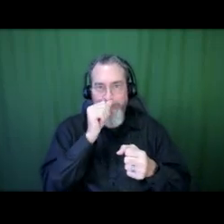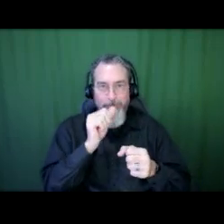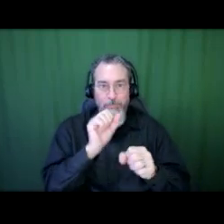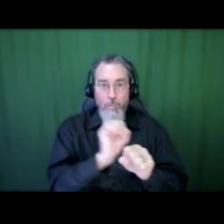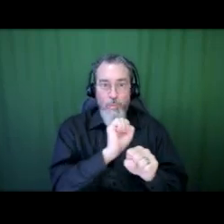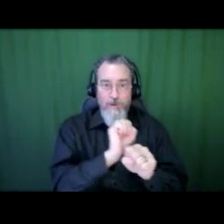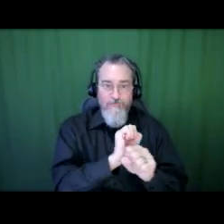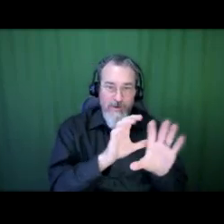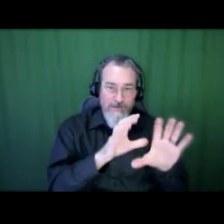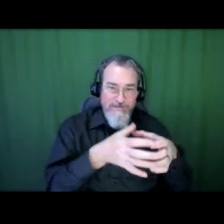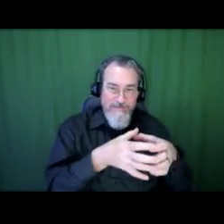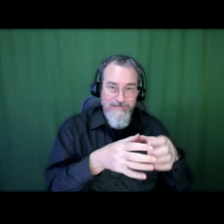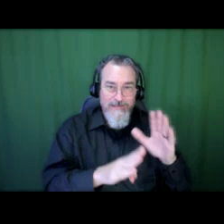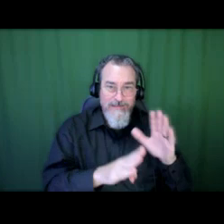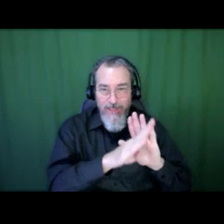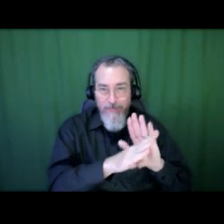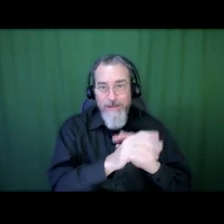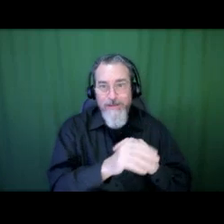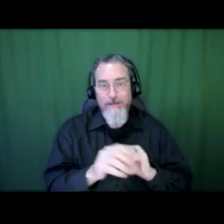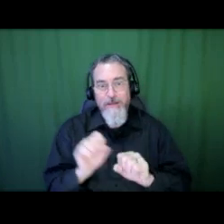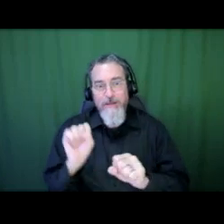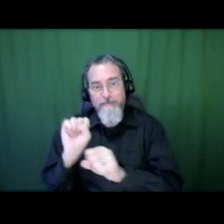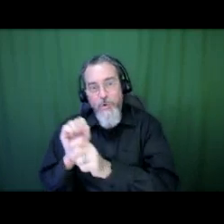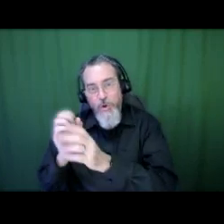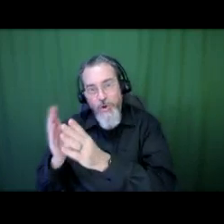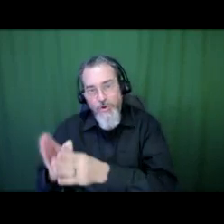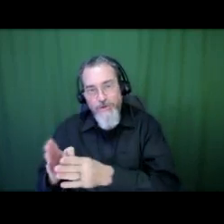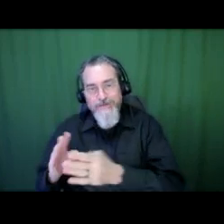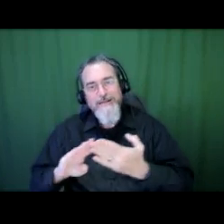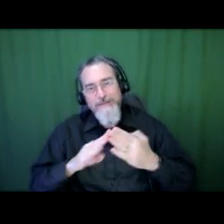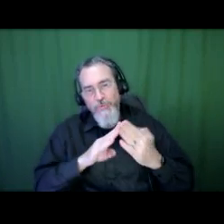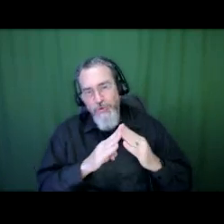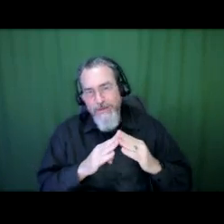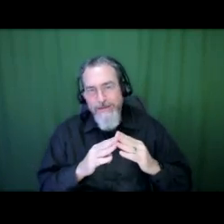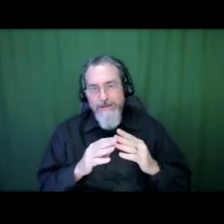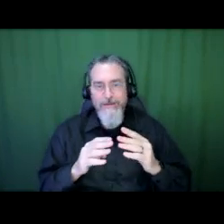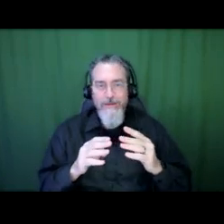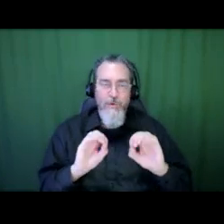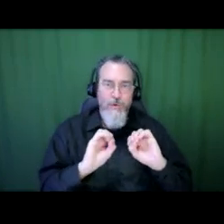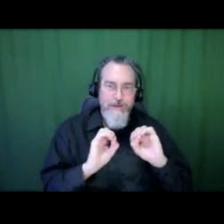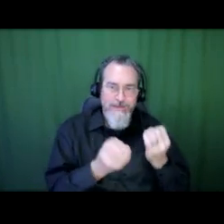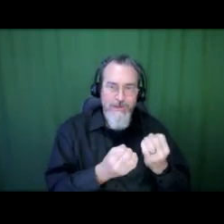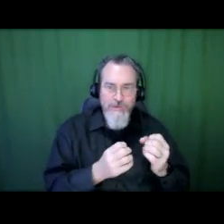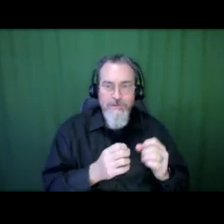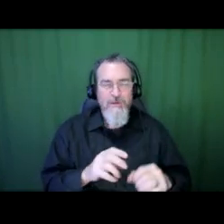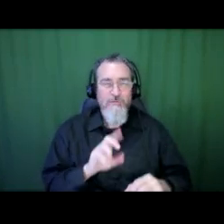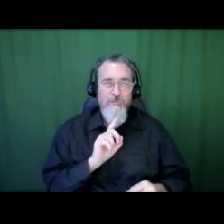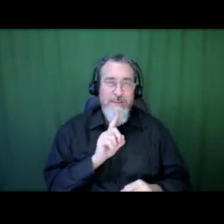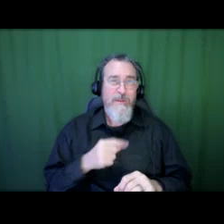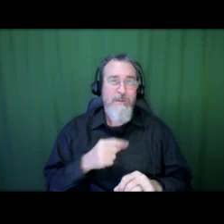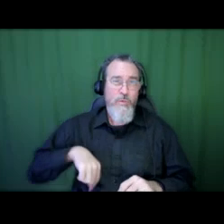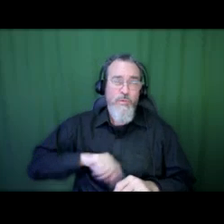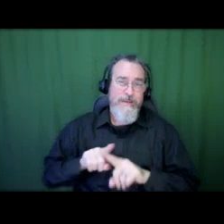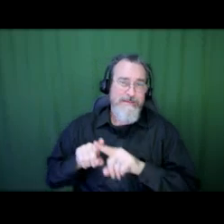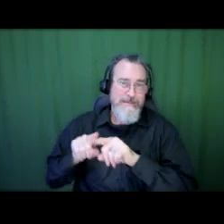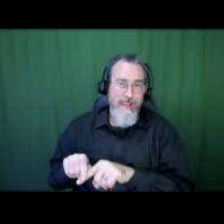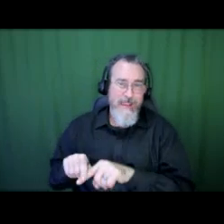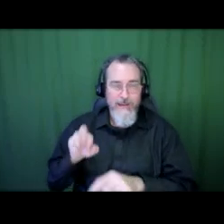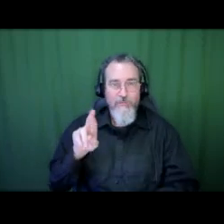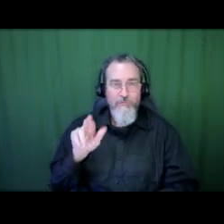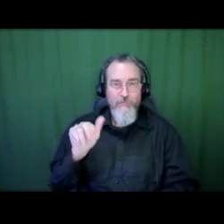partners, employers, community-based organizations, and so forth. And we're really counting on RAD to really expand upon the assessment. So